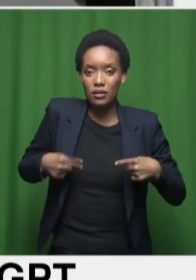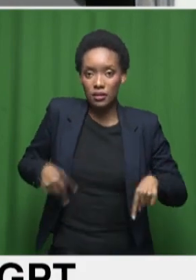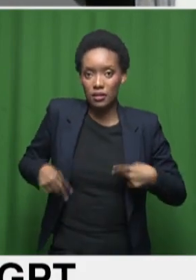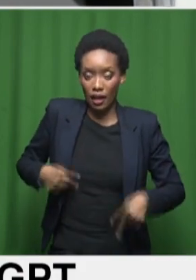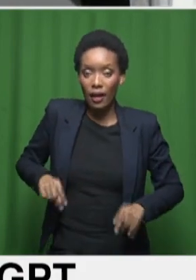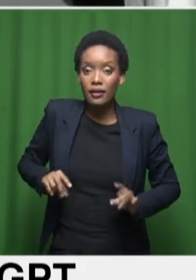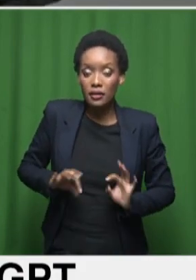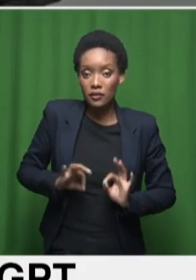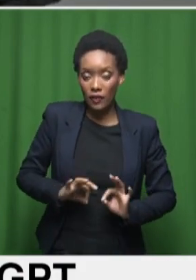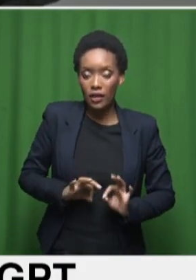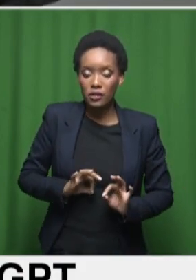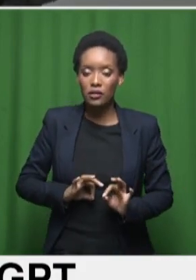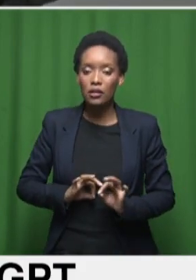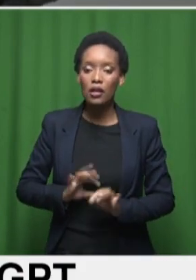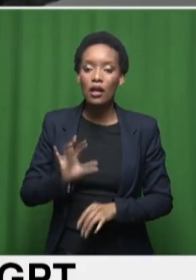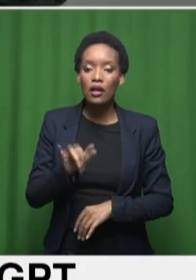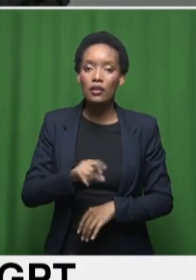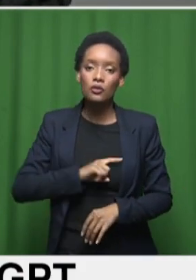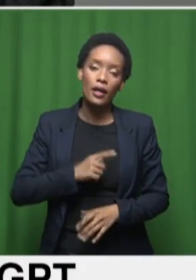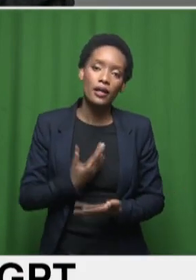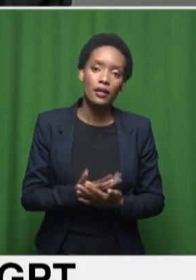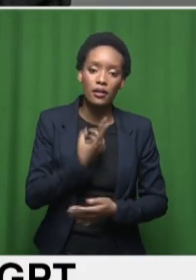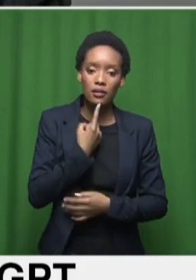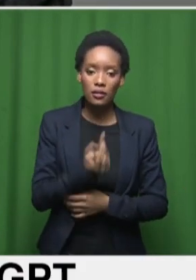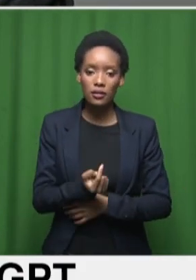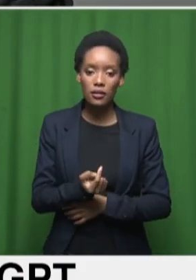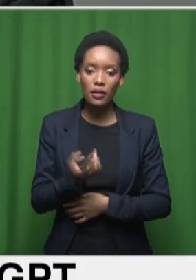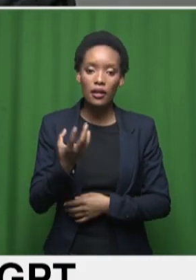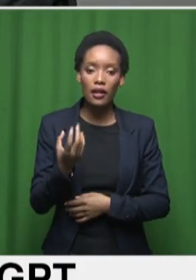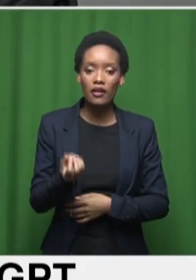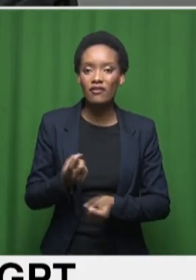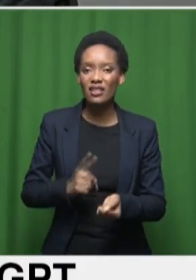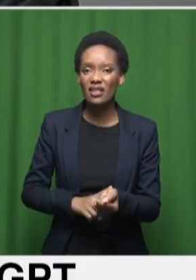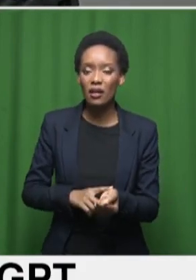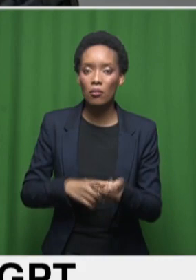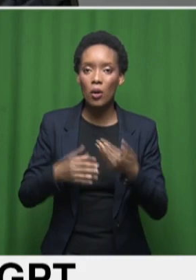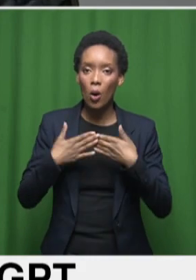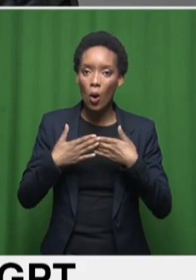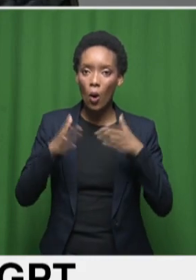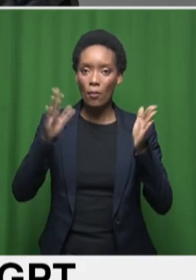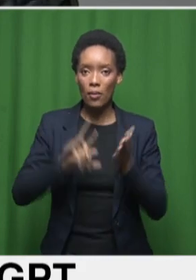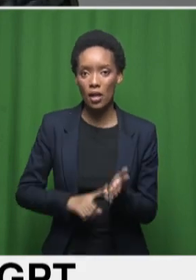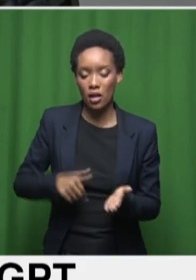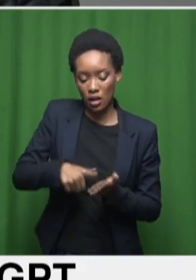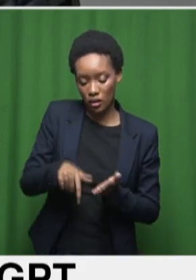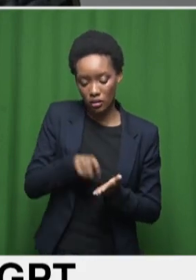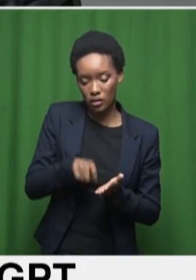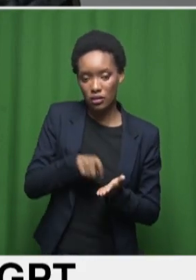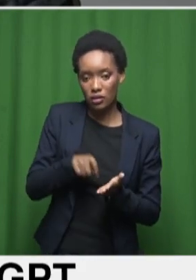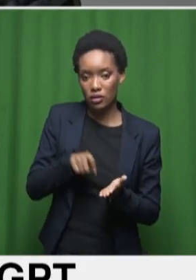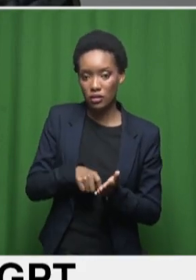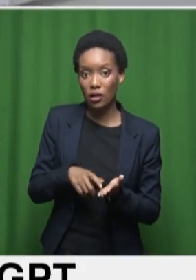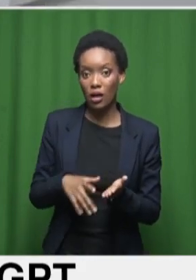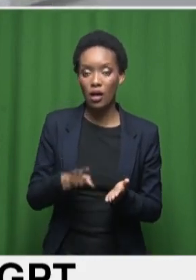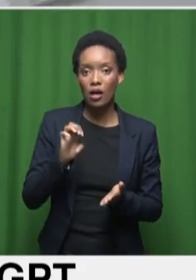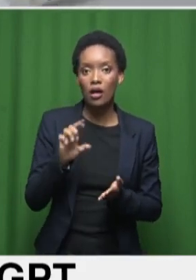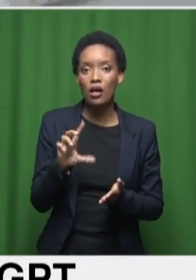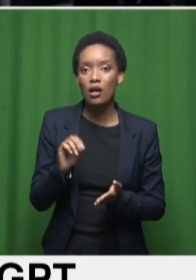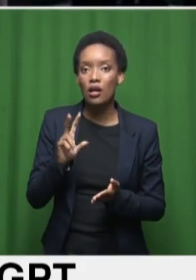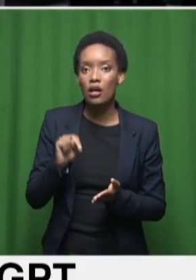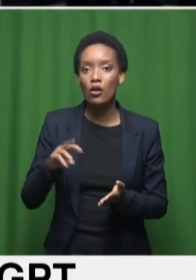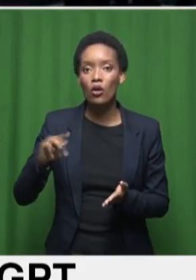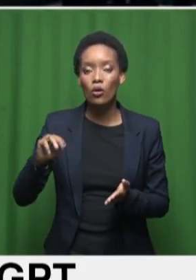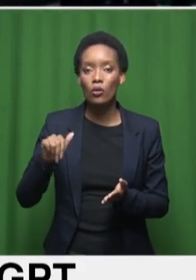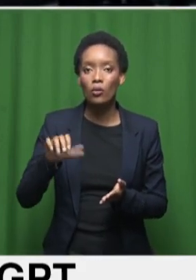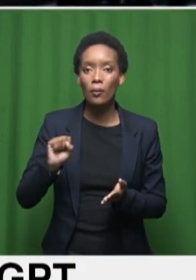you'd say there was a time, there was an open letter that was written by, that was signed by Elon Musk and some other top